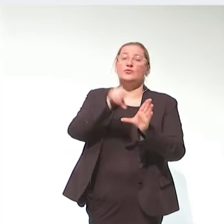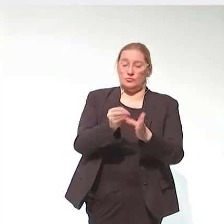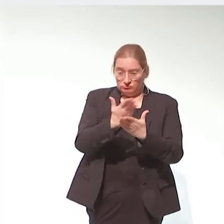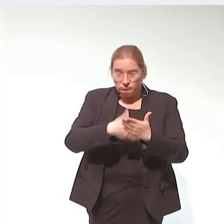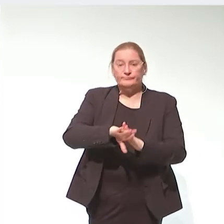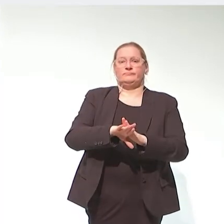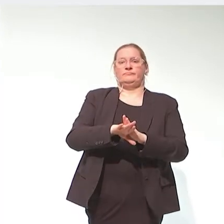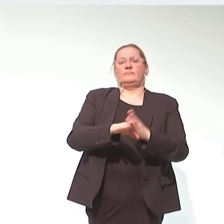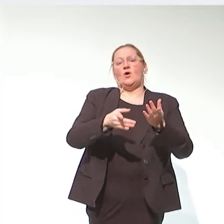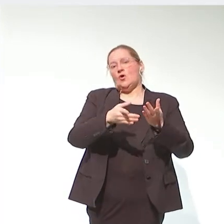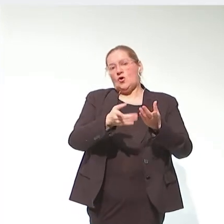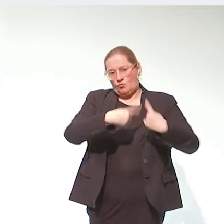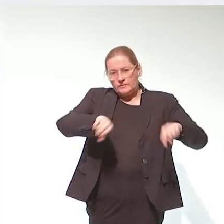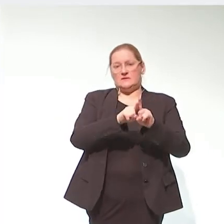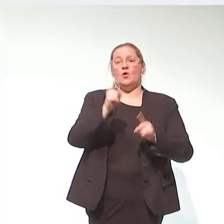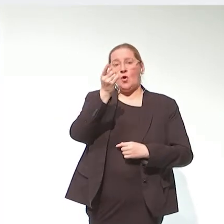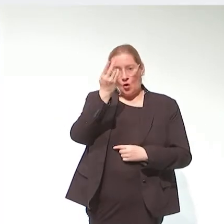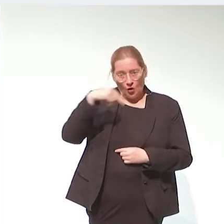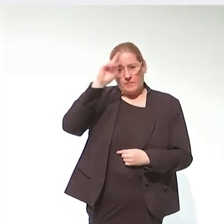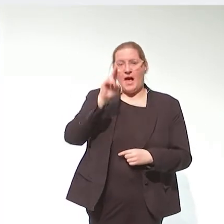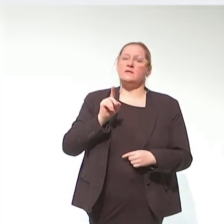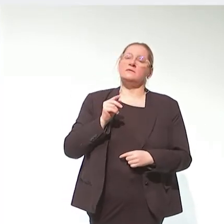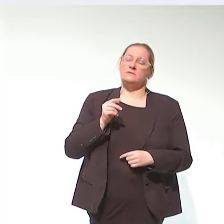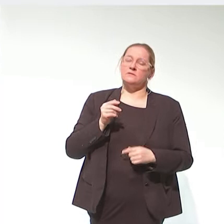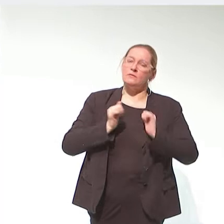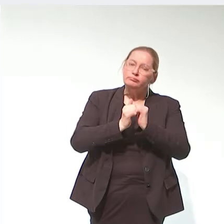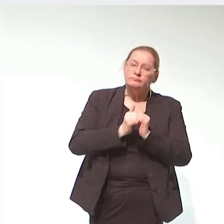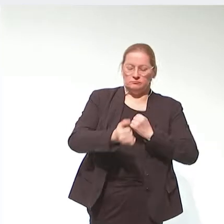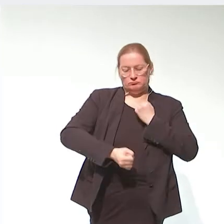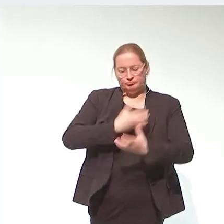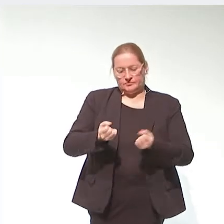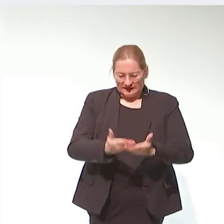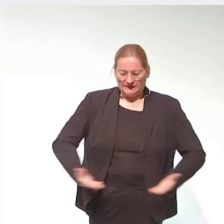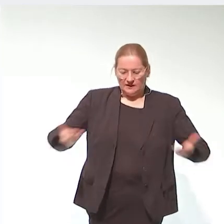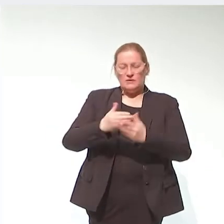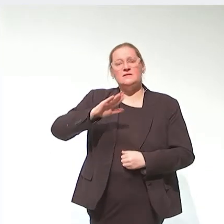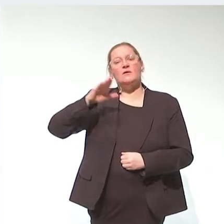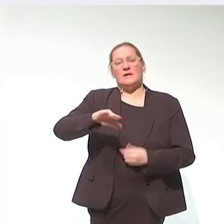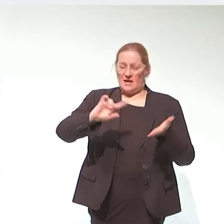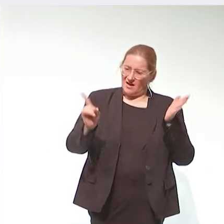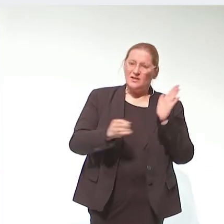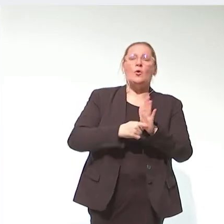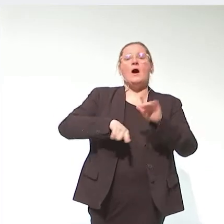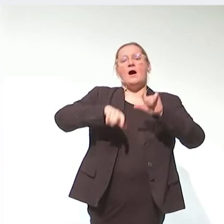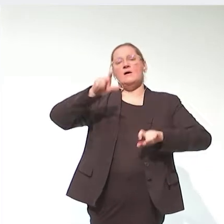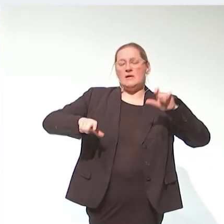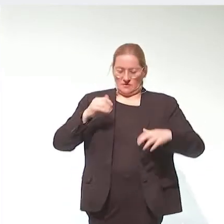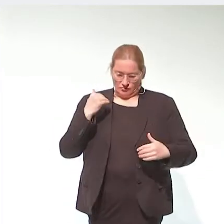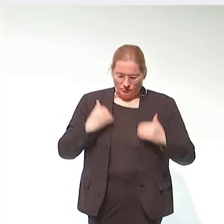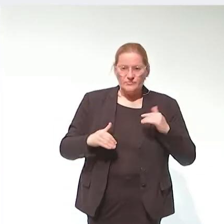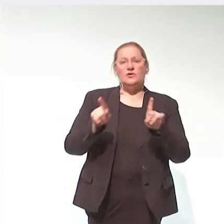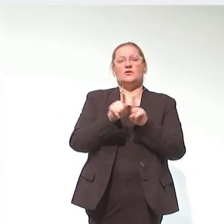Ivankovic-Knelic, who is Head of Social Rights and Inclusion for the European Commission. And we're going